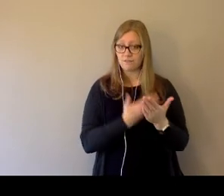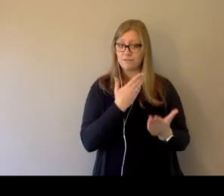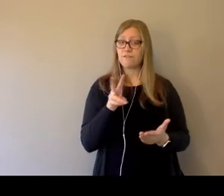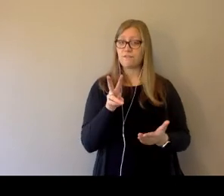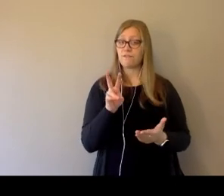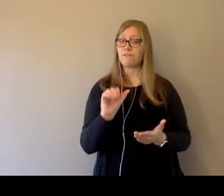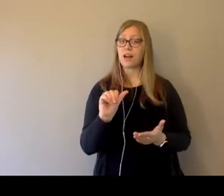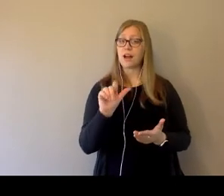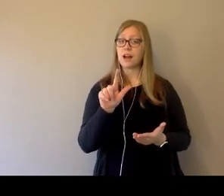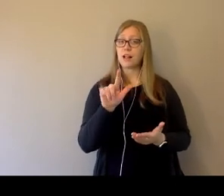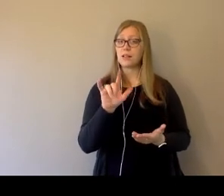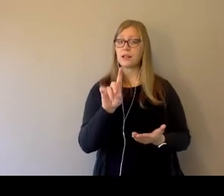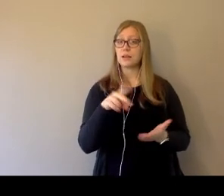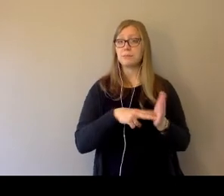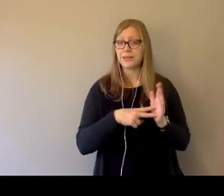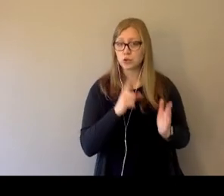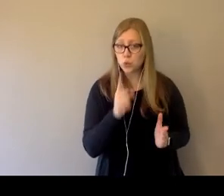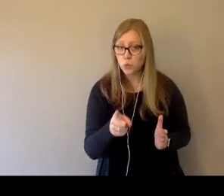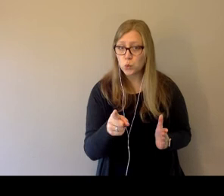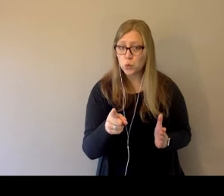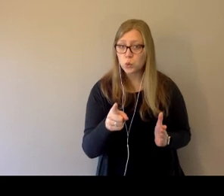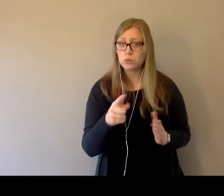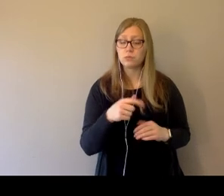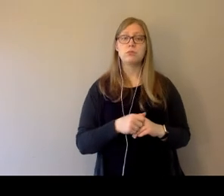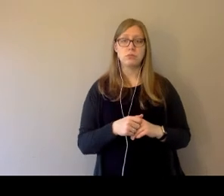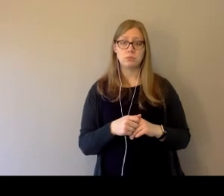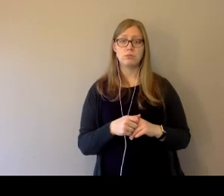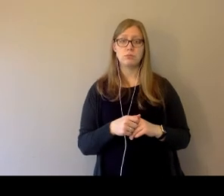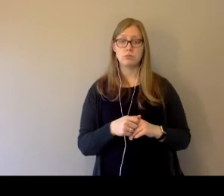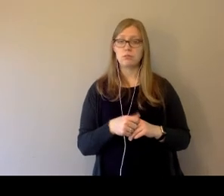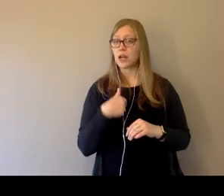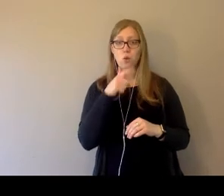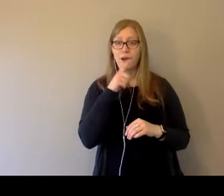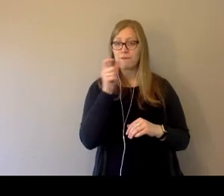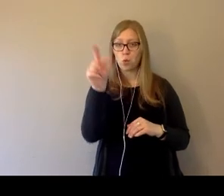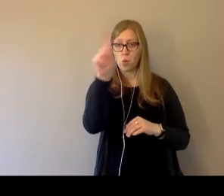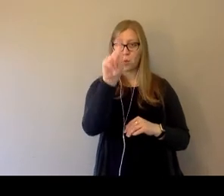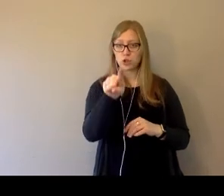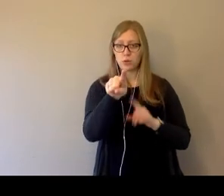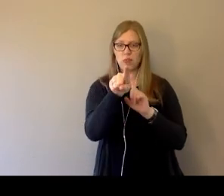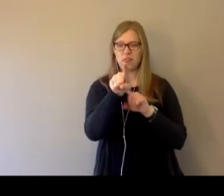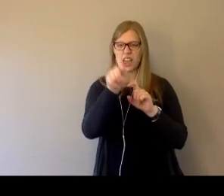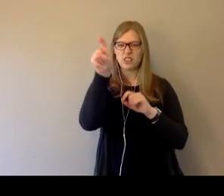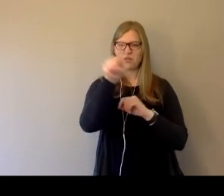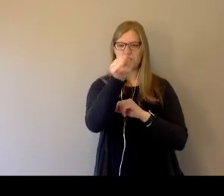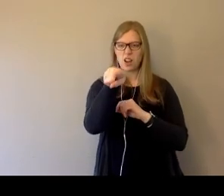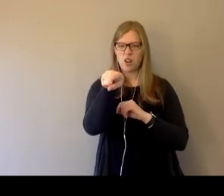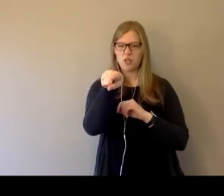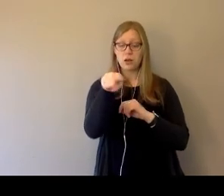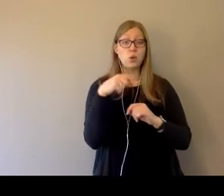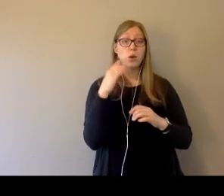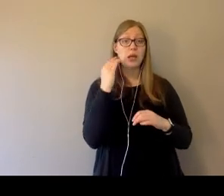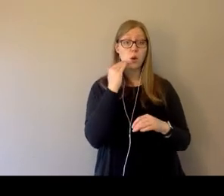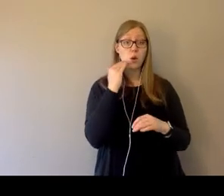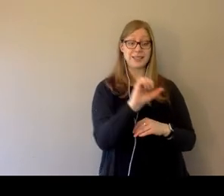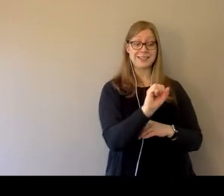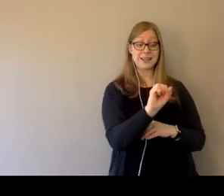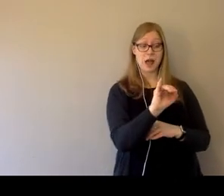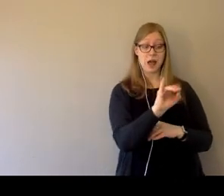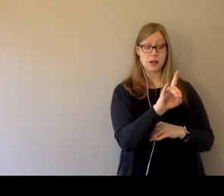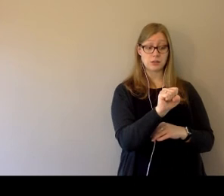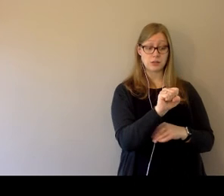fact, valid. I don't have to have a question mark. I know that that is true. So we know that the sides are in proportion and the